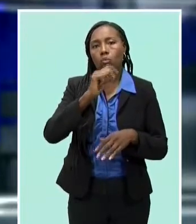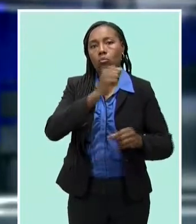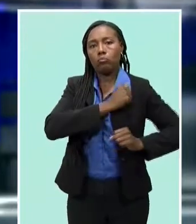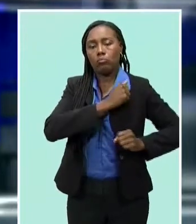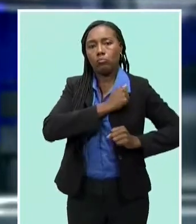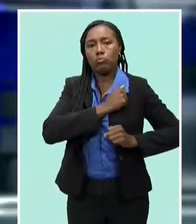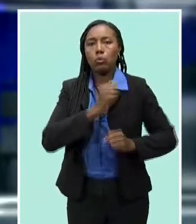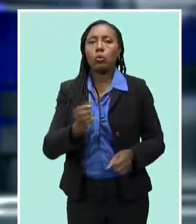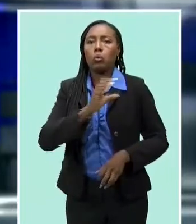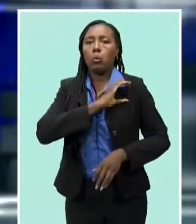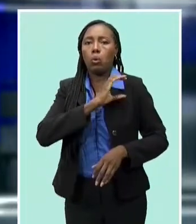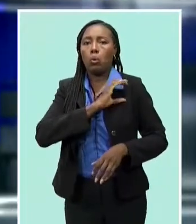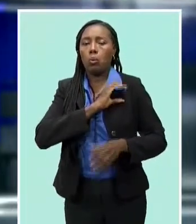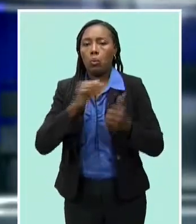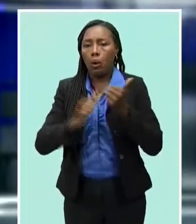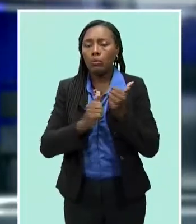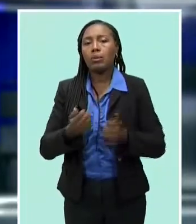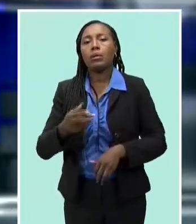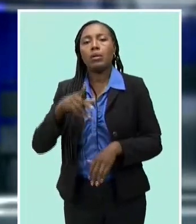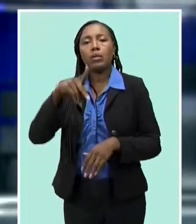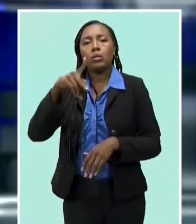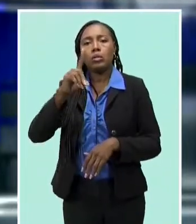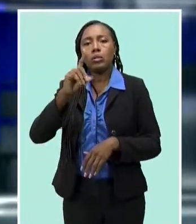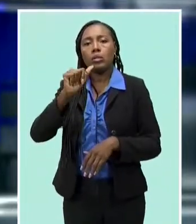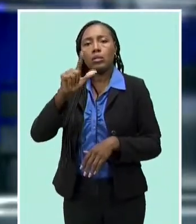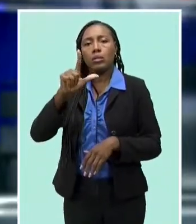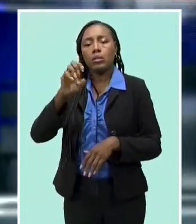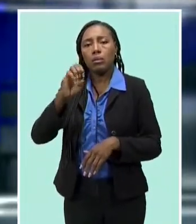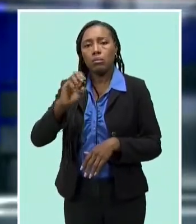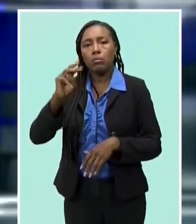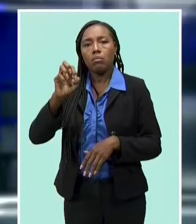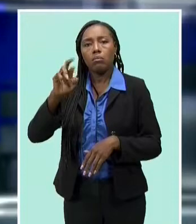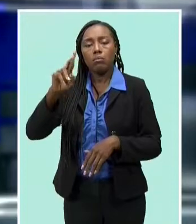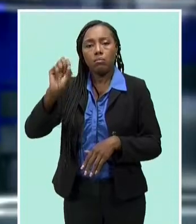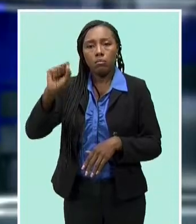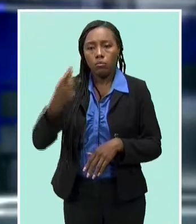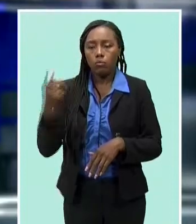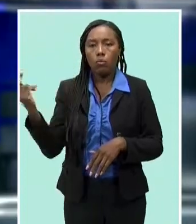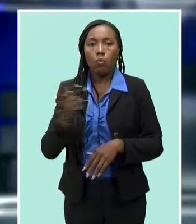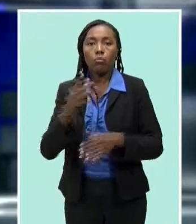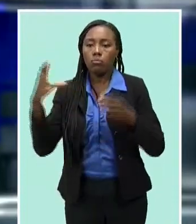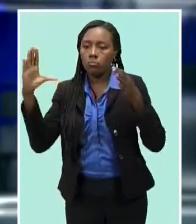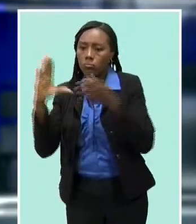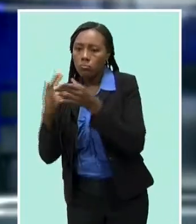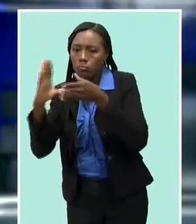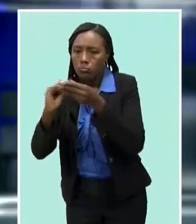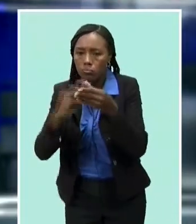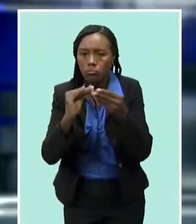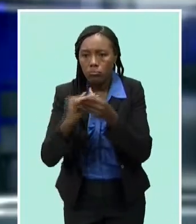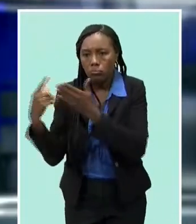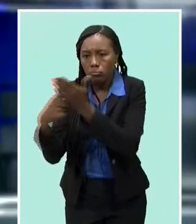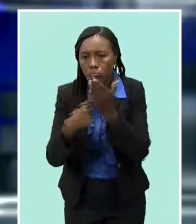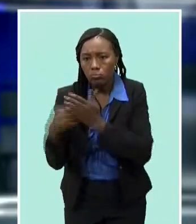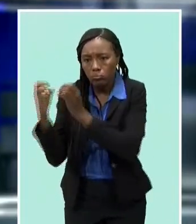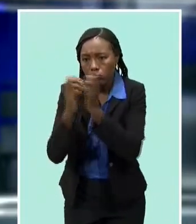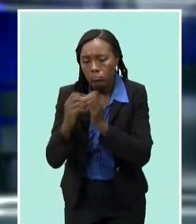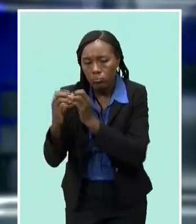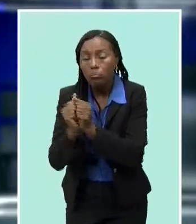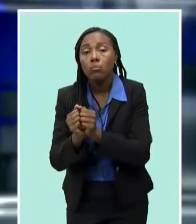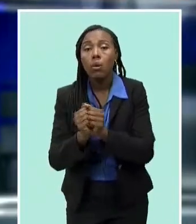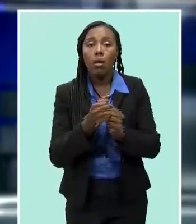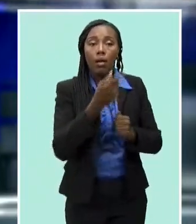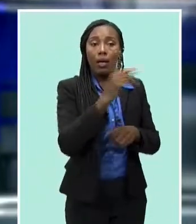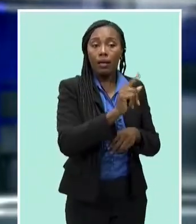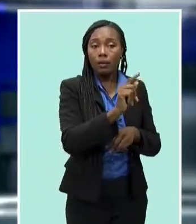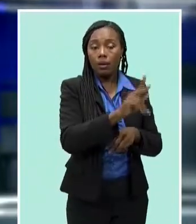Commissioner of Police, and Attorney General Dale Marshall on all of the efforts related to the search. She also assured the missing visitors' families that all